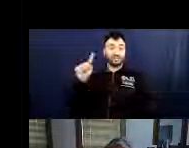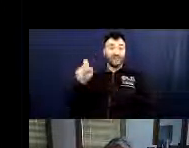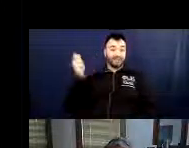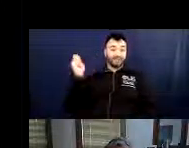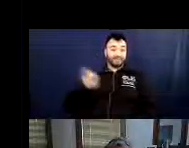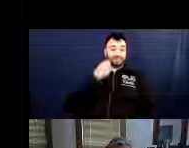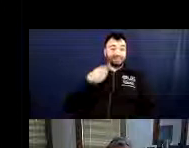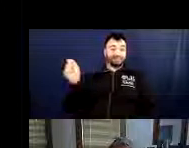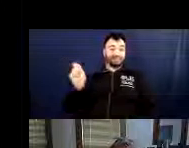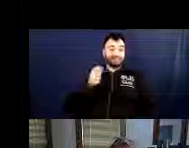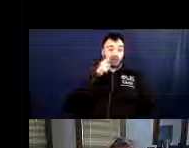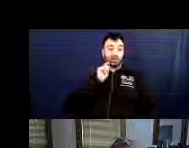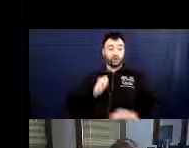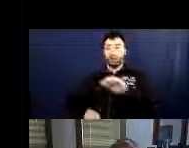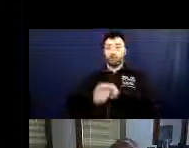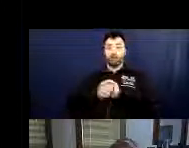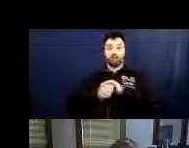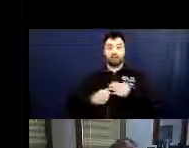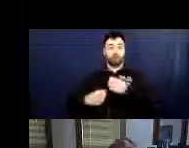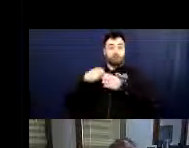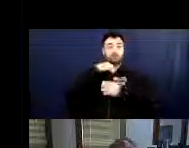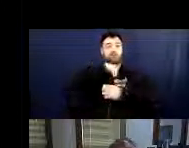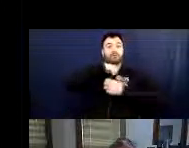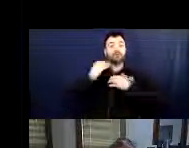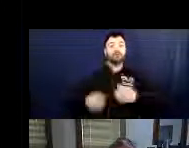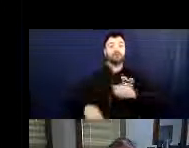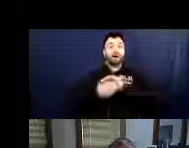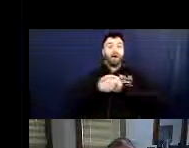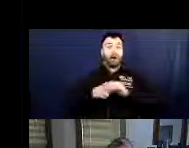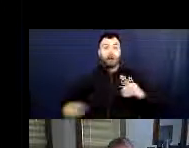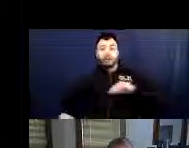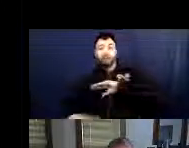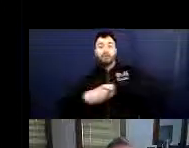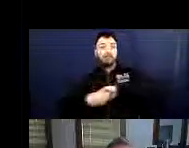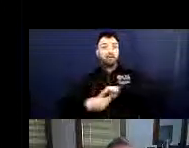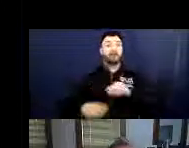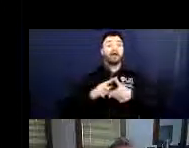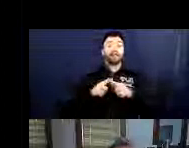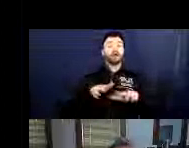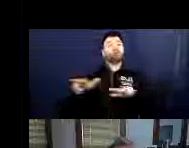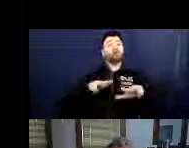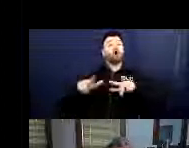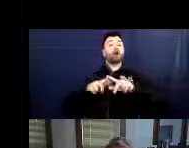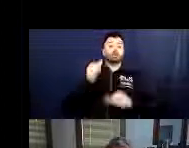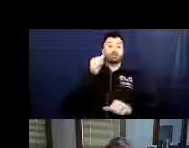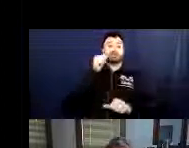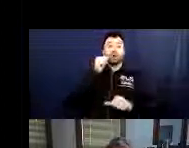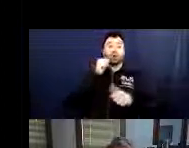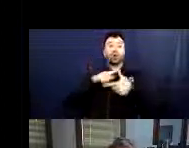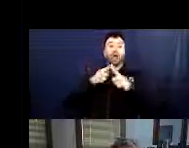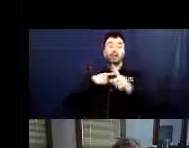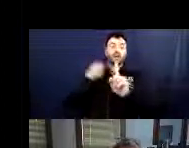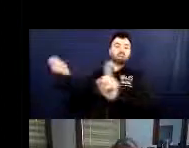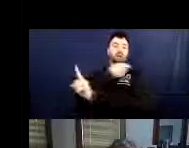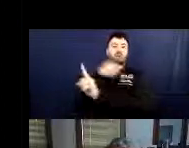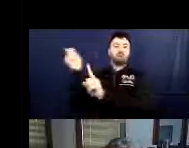in the bottom, hiding it in her petticoats and in her jackets and walking to the bar and smashing it to smithereens